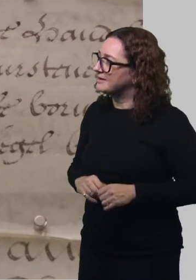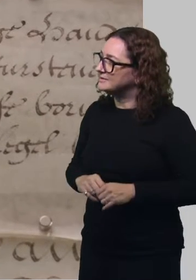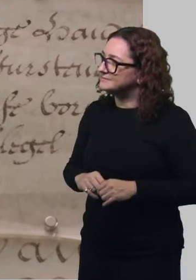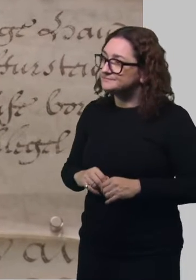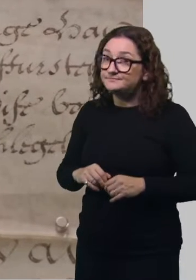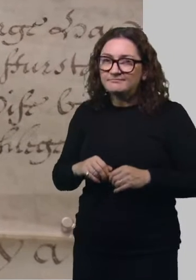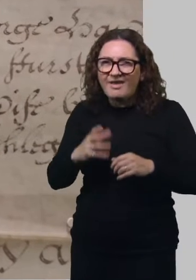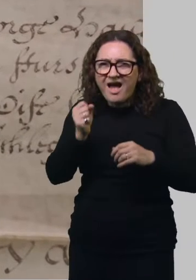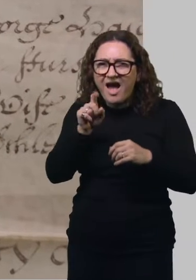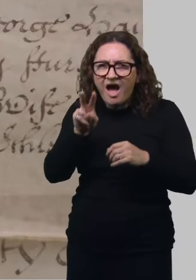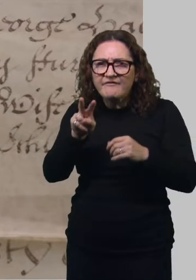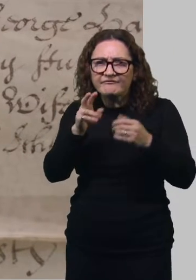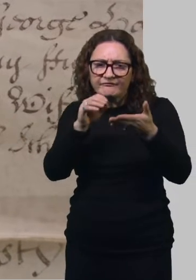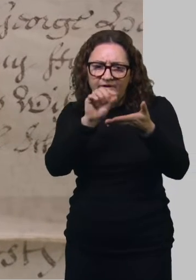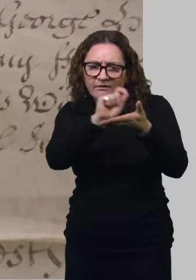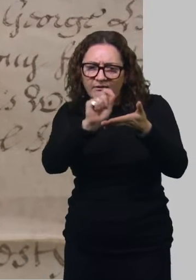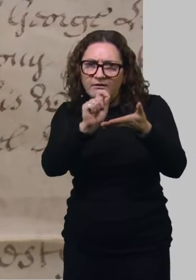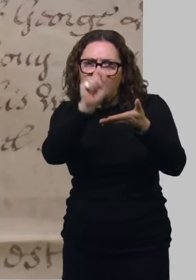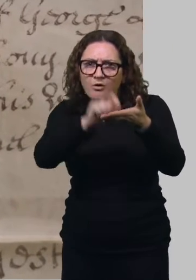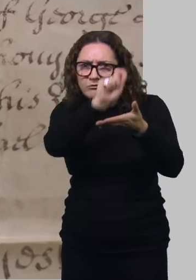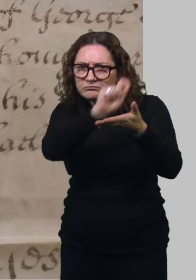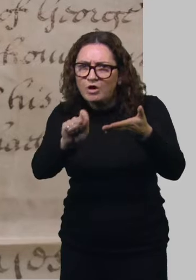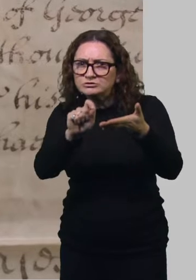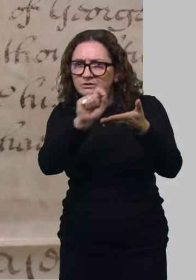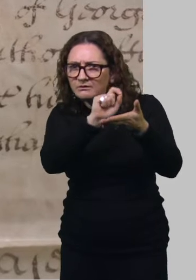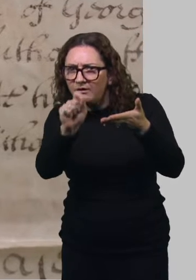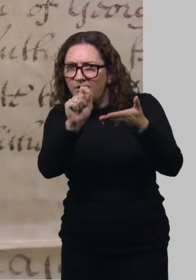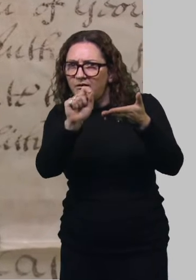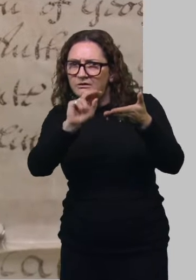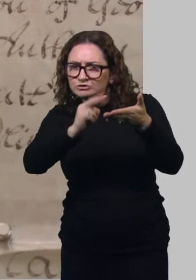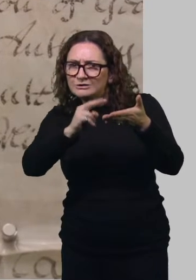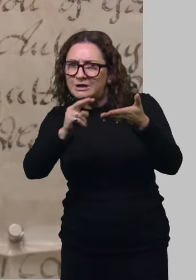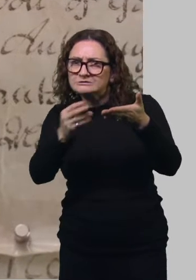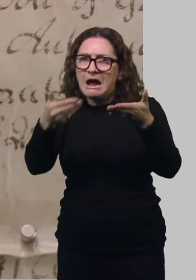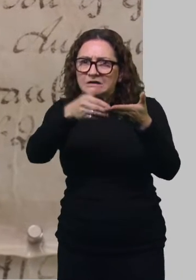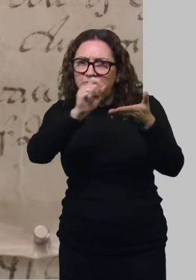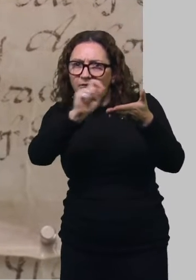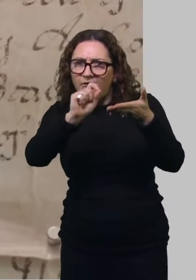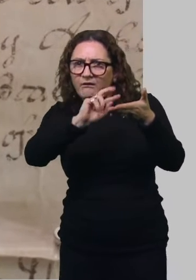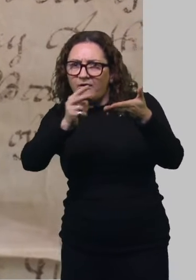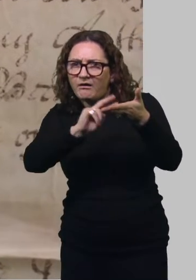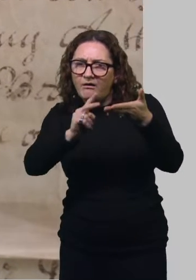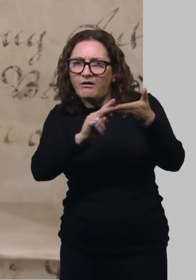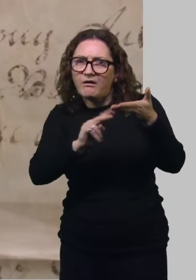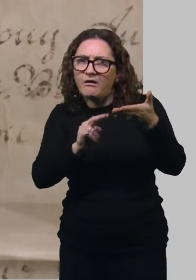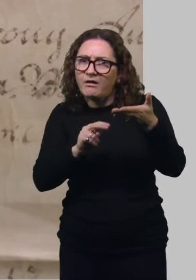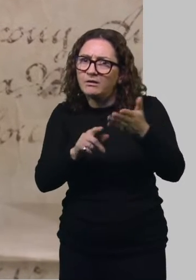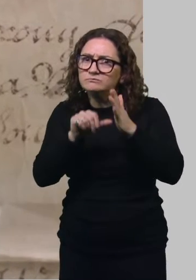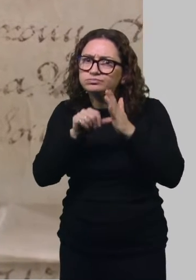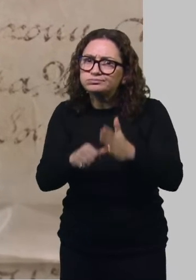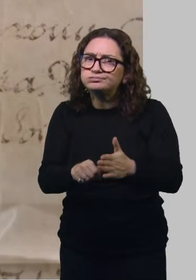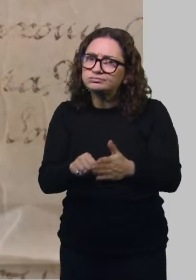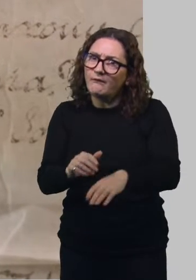scribblings, words crossed out, words added in, and pieces of parchment stitched on with extra information. It was painstaking work and